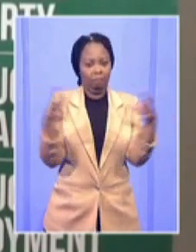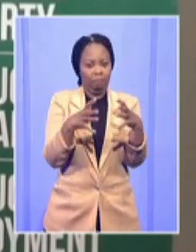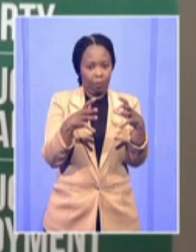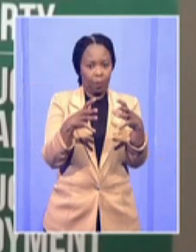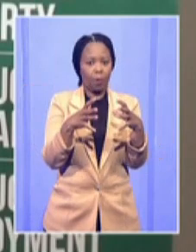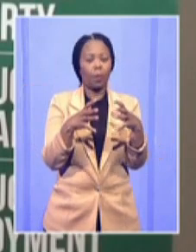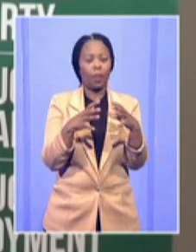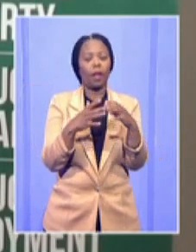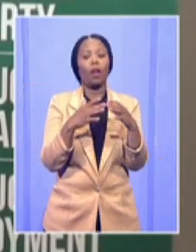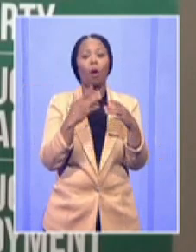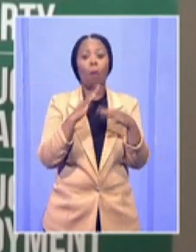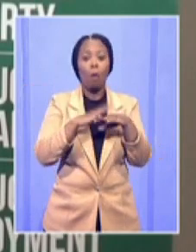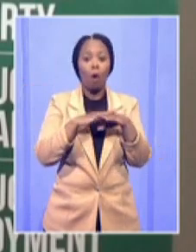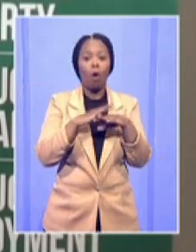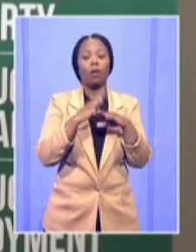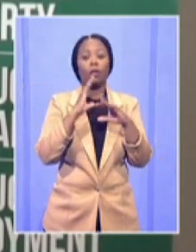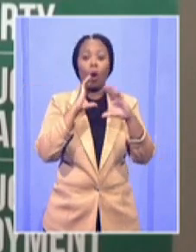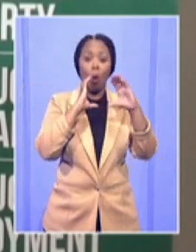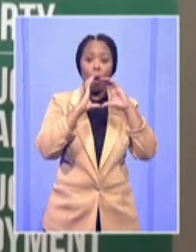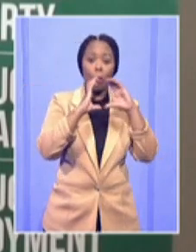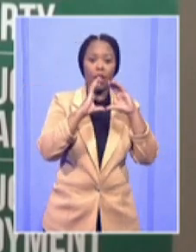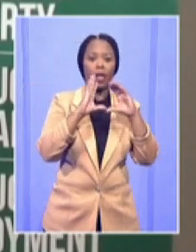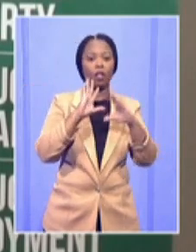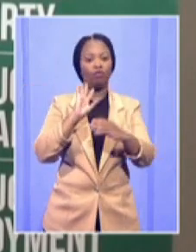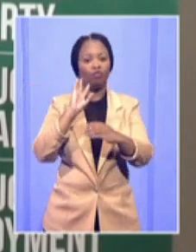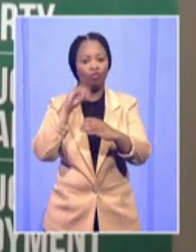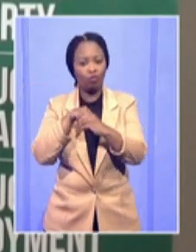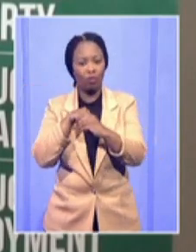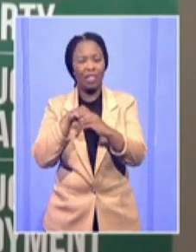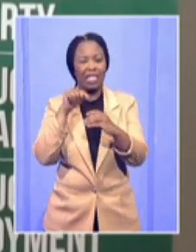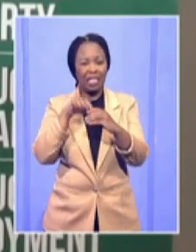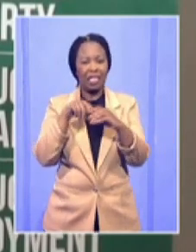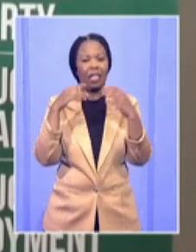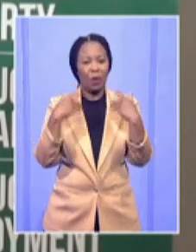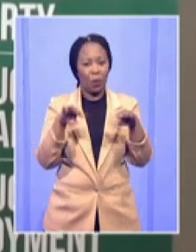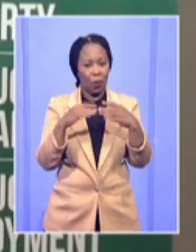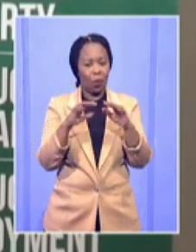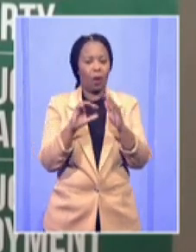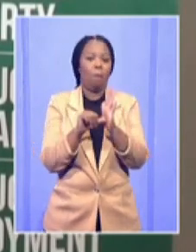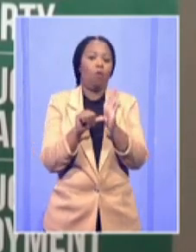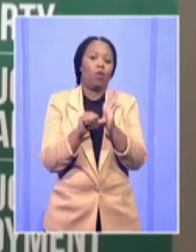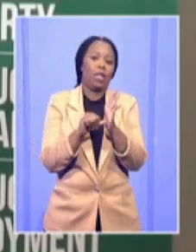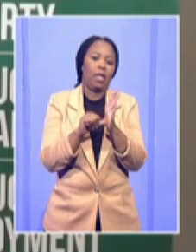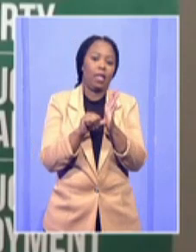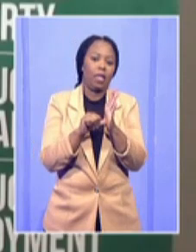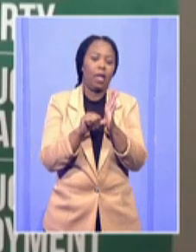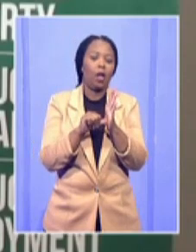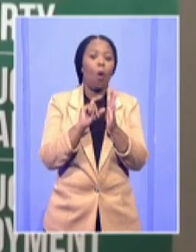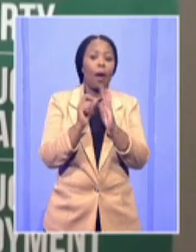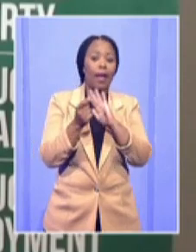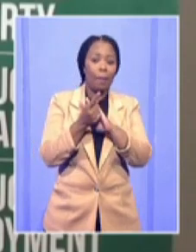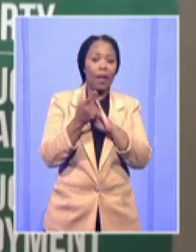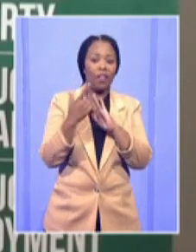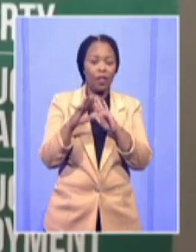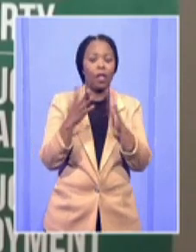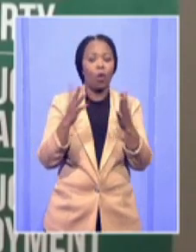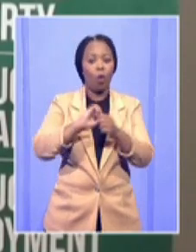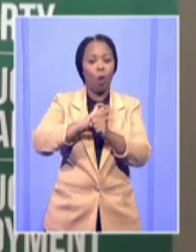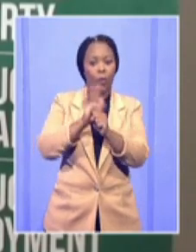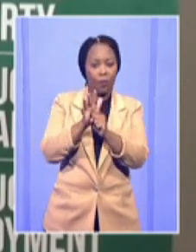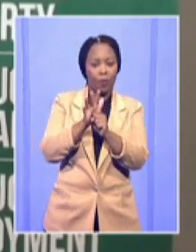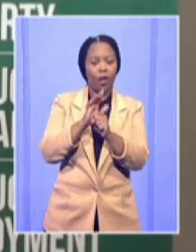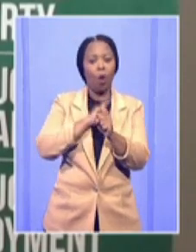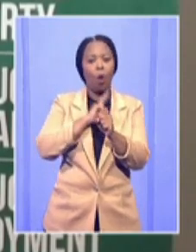vital role that communication and engagement played over the pandemic in negotiating the changing relationship